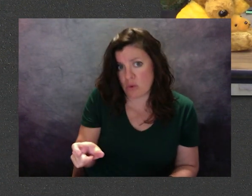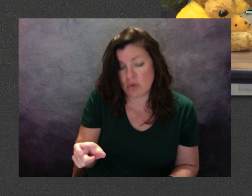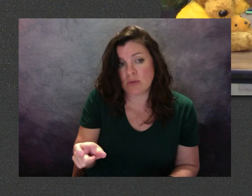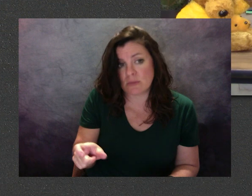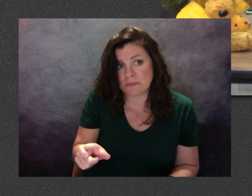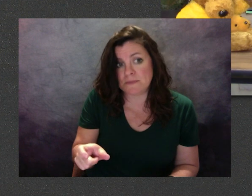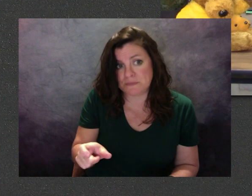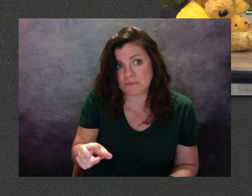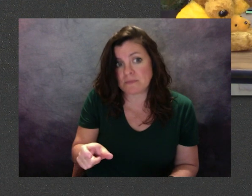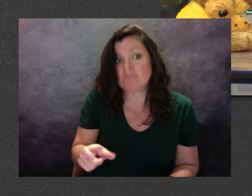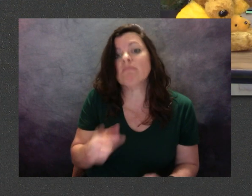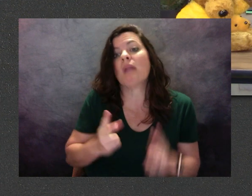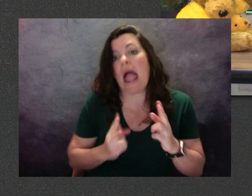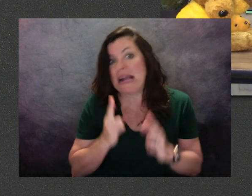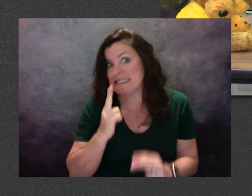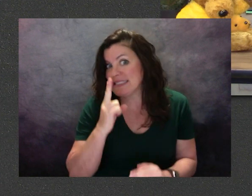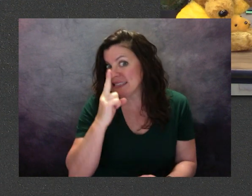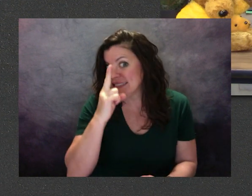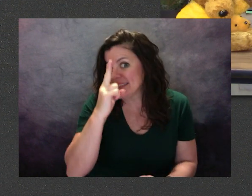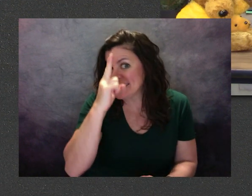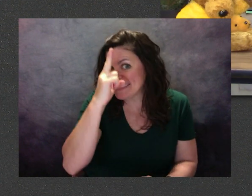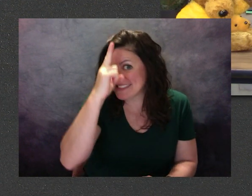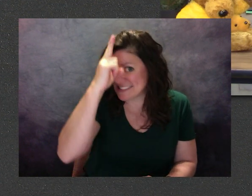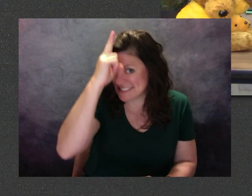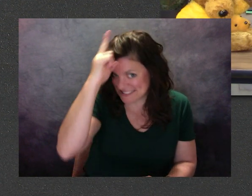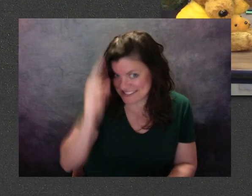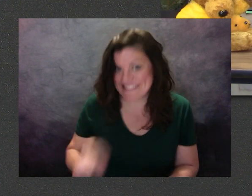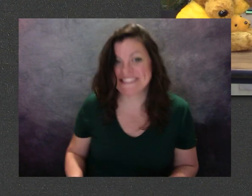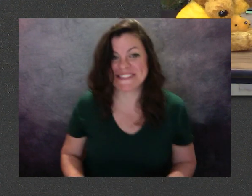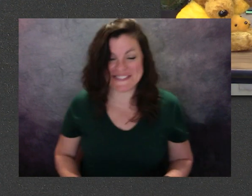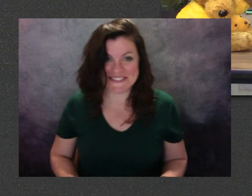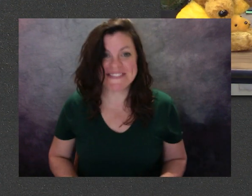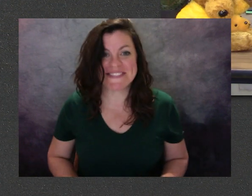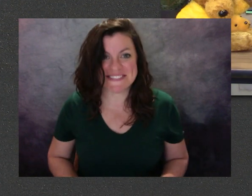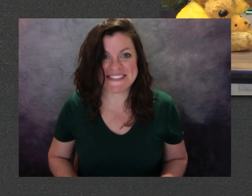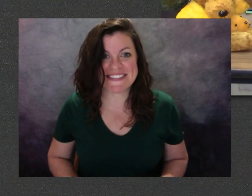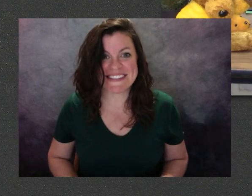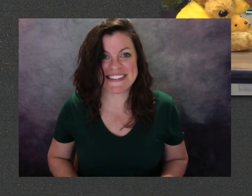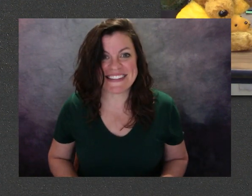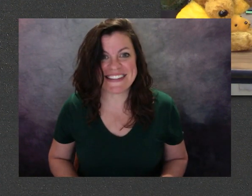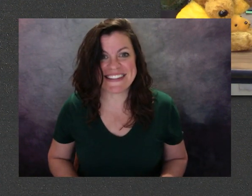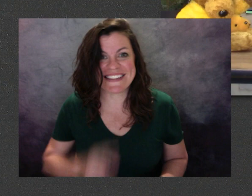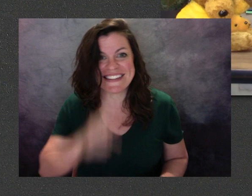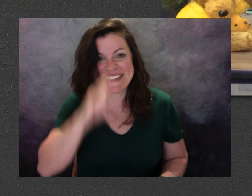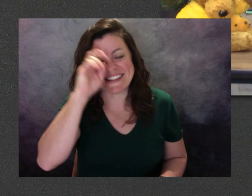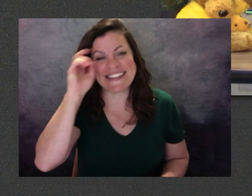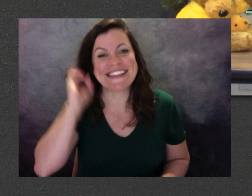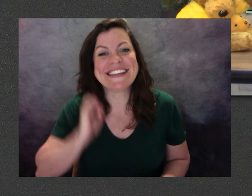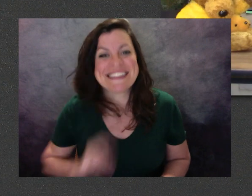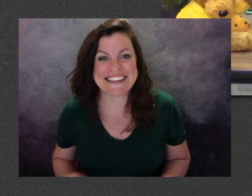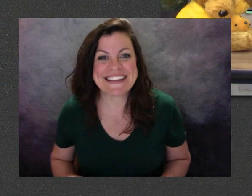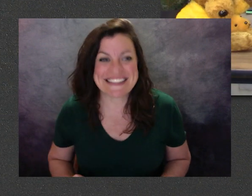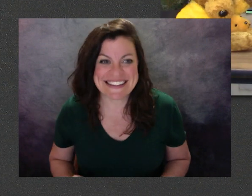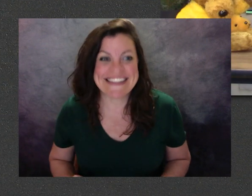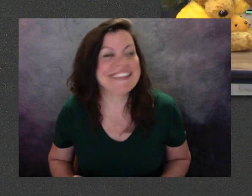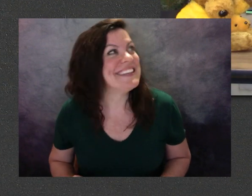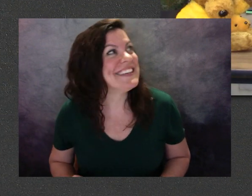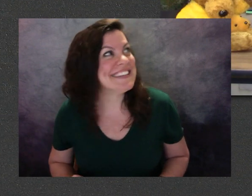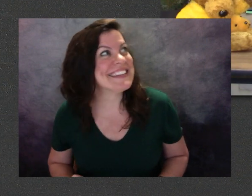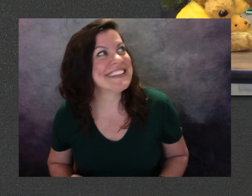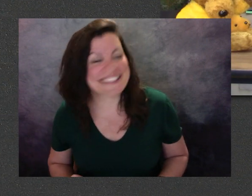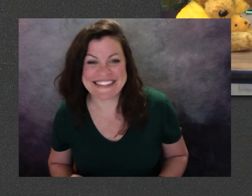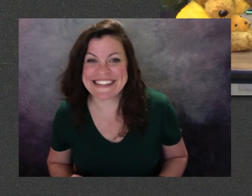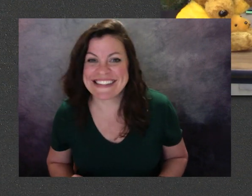gonna cut right down that line. Cut, cut, cut. So then you'll have